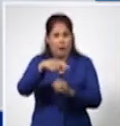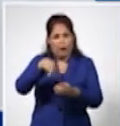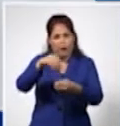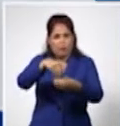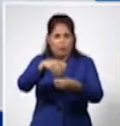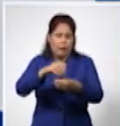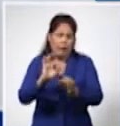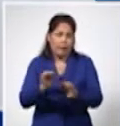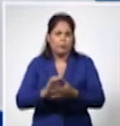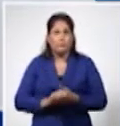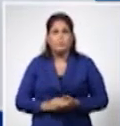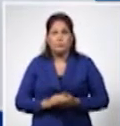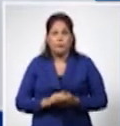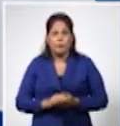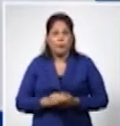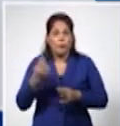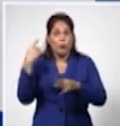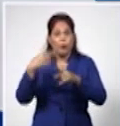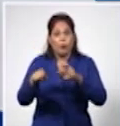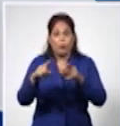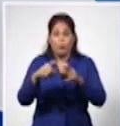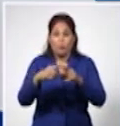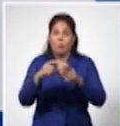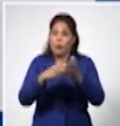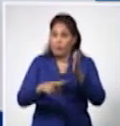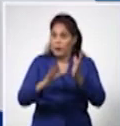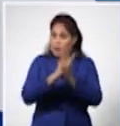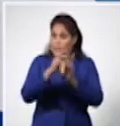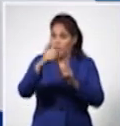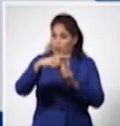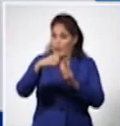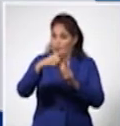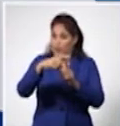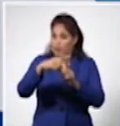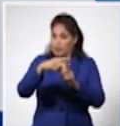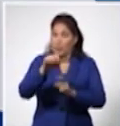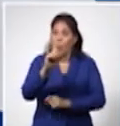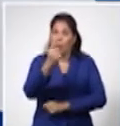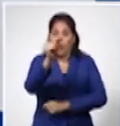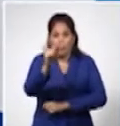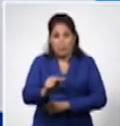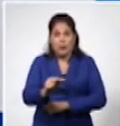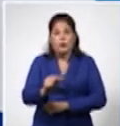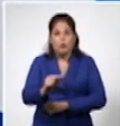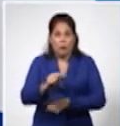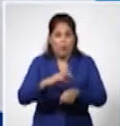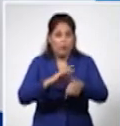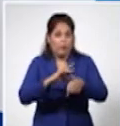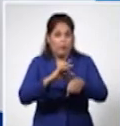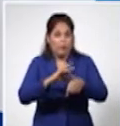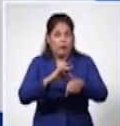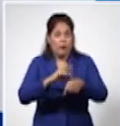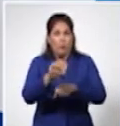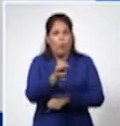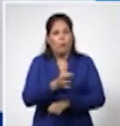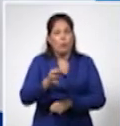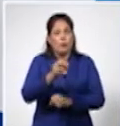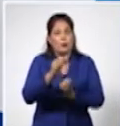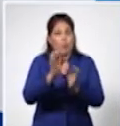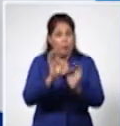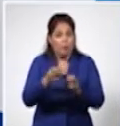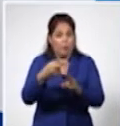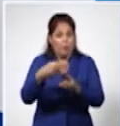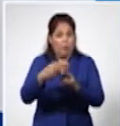infection connected to which is still being investigated. 1 other case from Holguín and the municipality